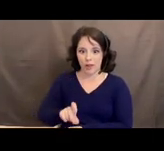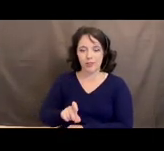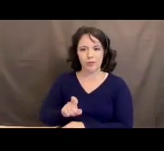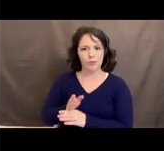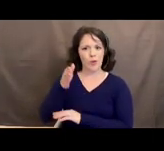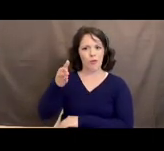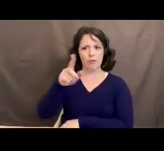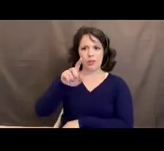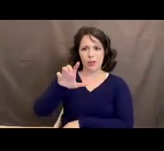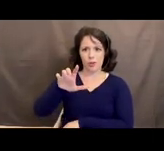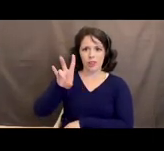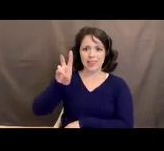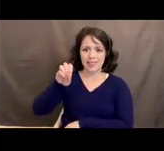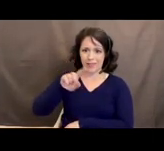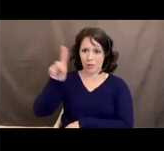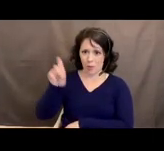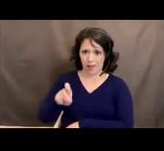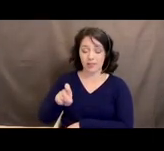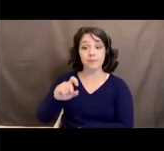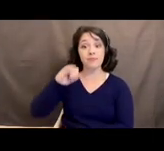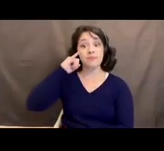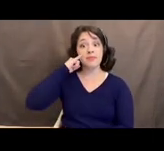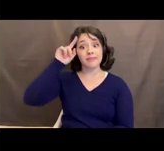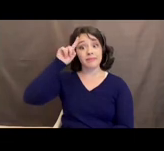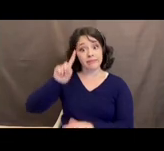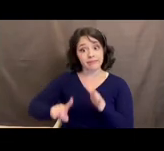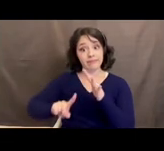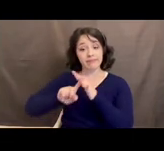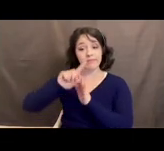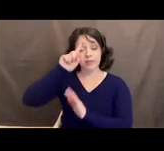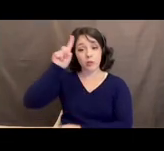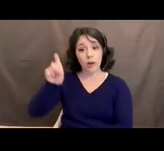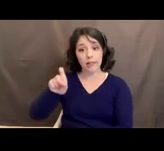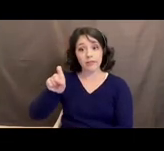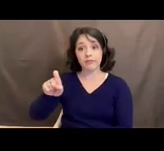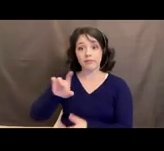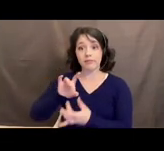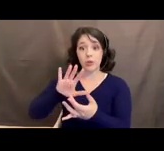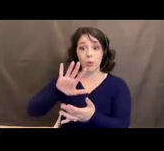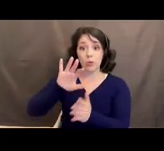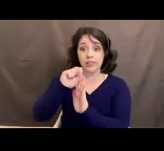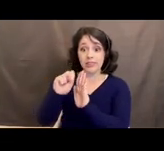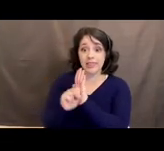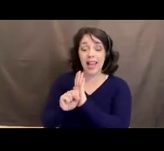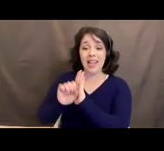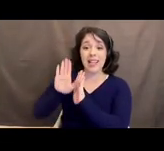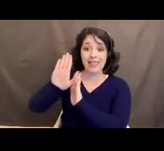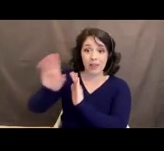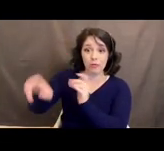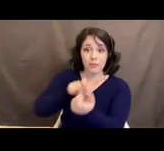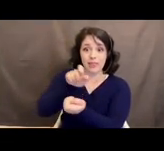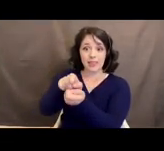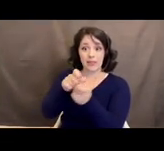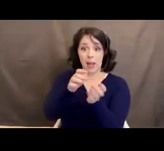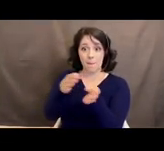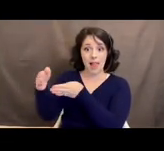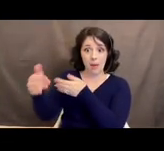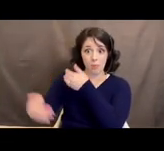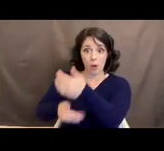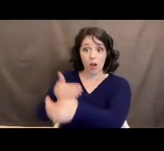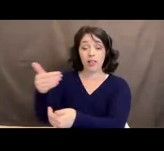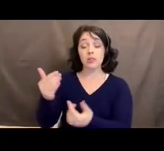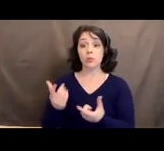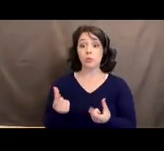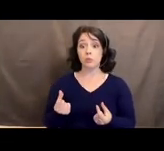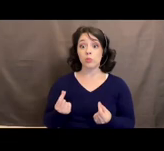have questions about your state plan's process, I really encourage you to contact the customer